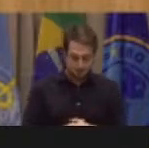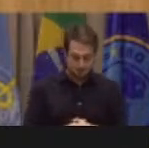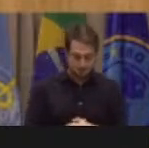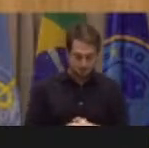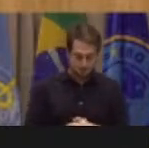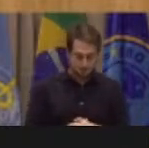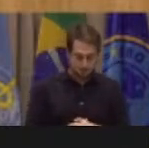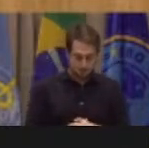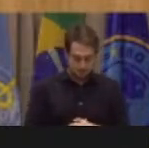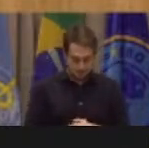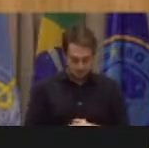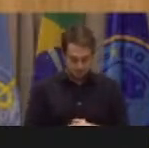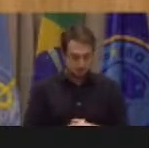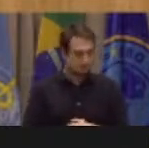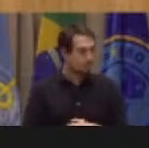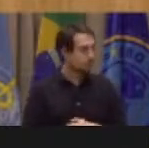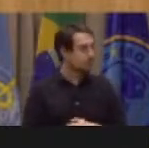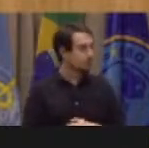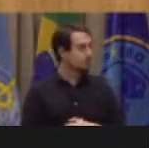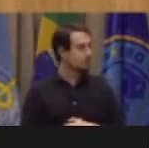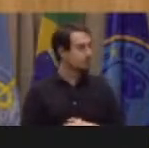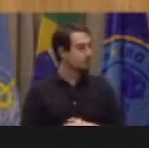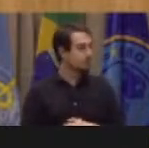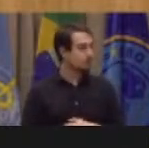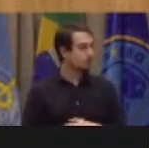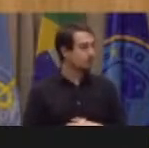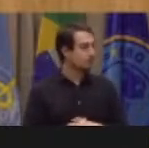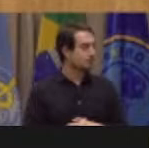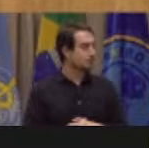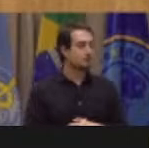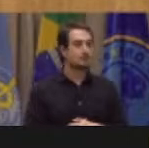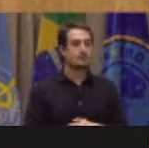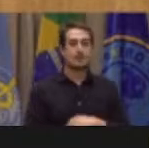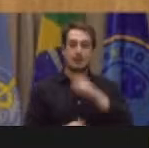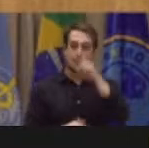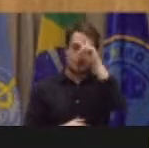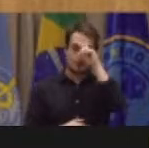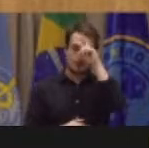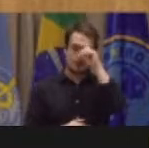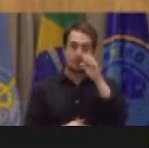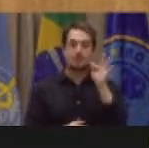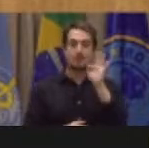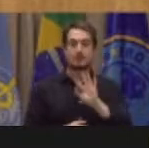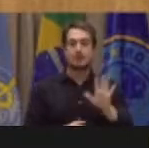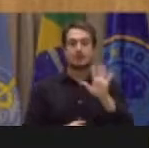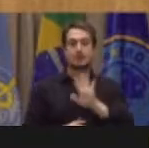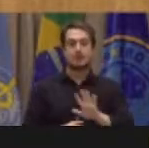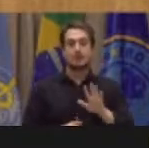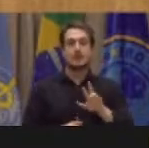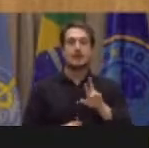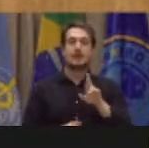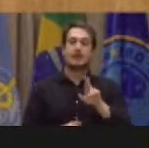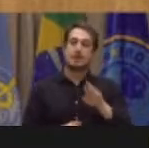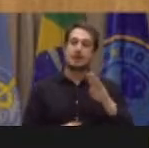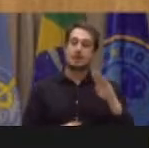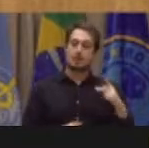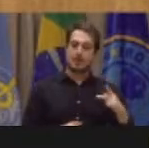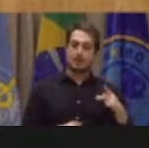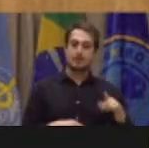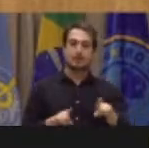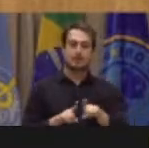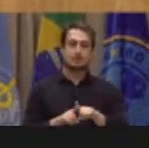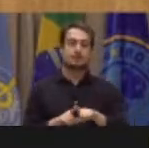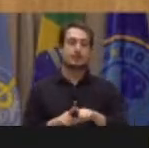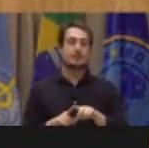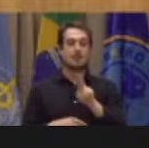So I would like to send a hug to André, who is not here with us. The Hospital das Clínicas, the Ribeirão